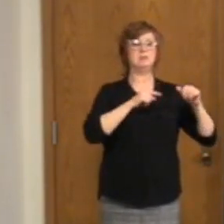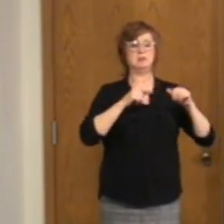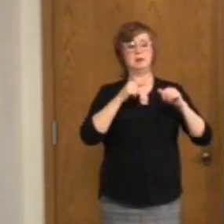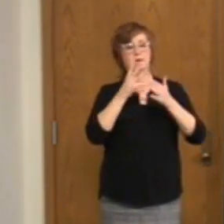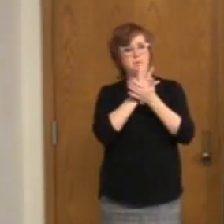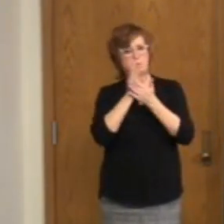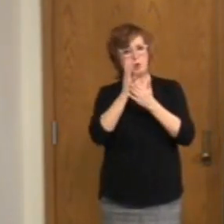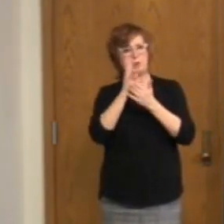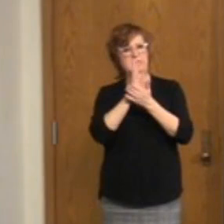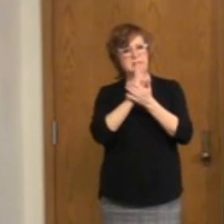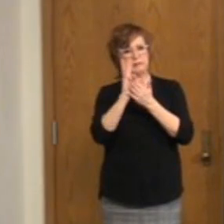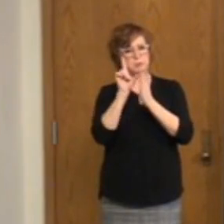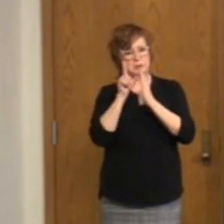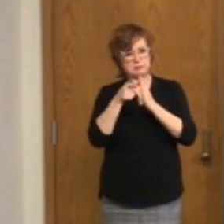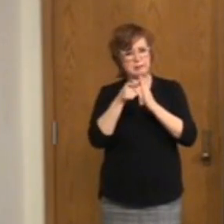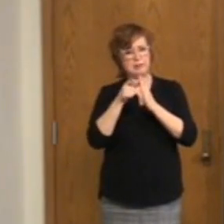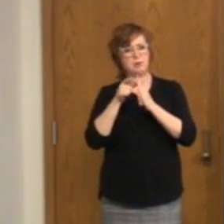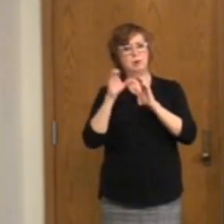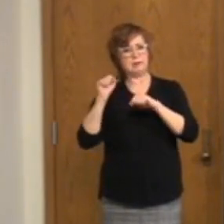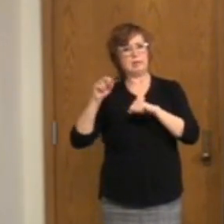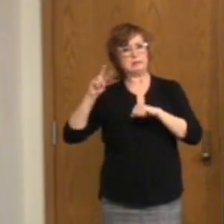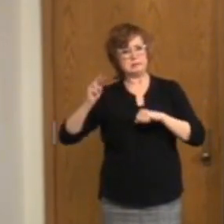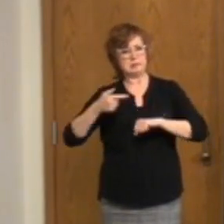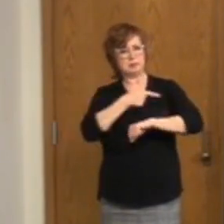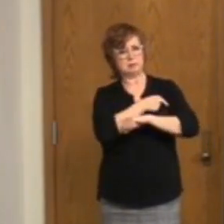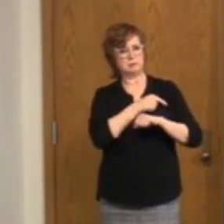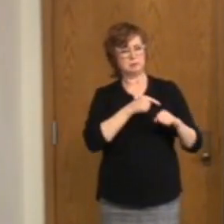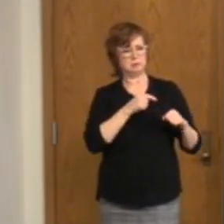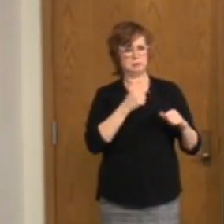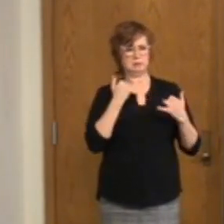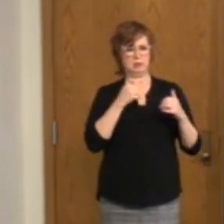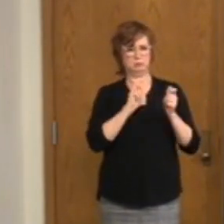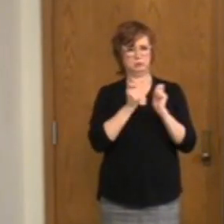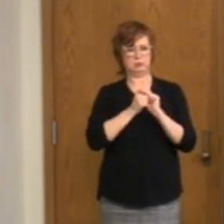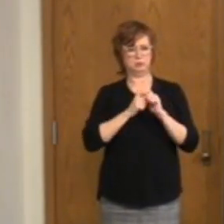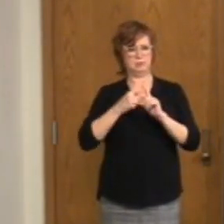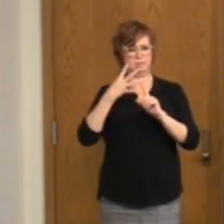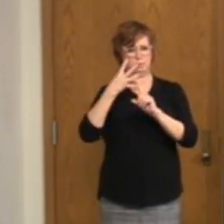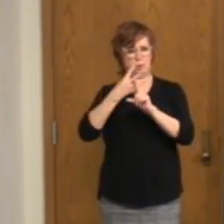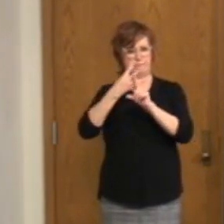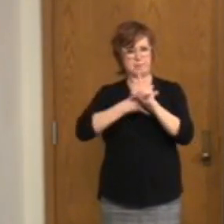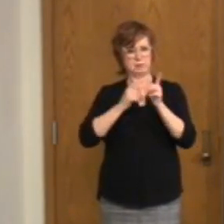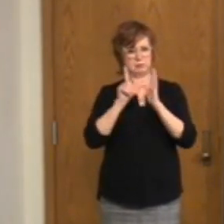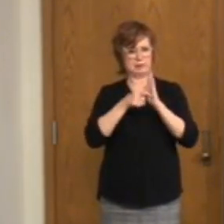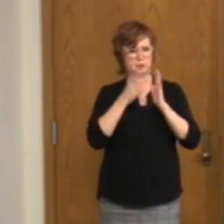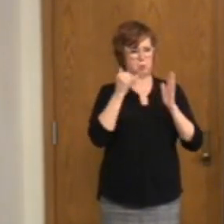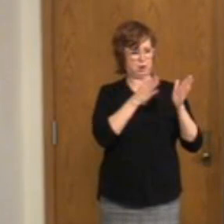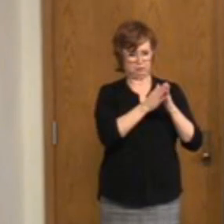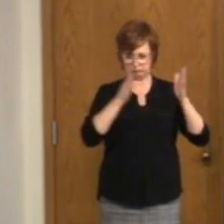tight enough delay that people will still be sufficiently immunized and then fully immunized by the second dose?